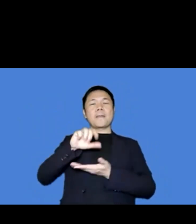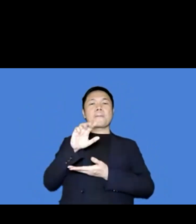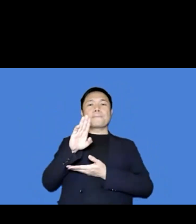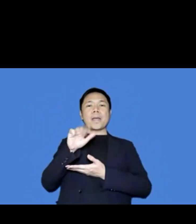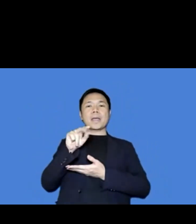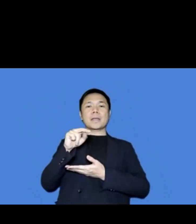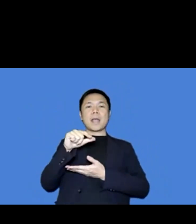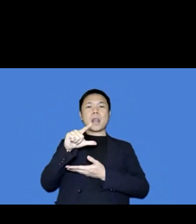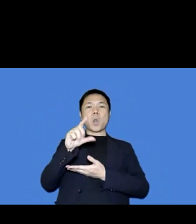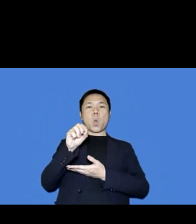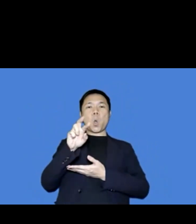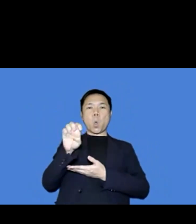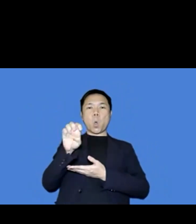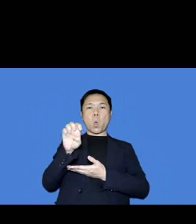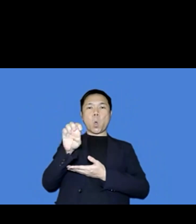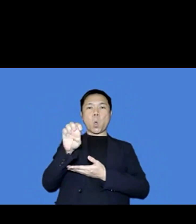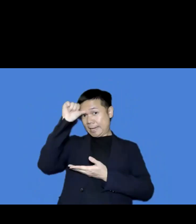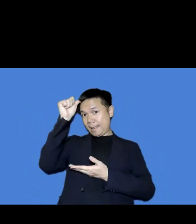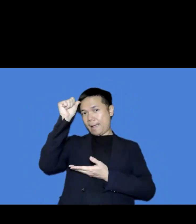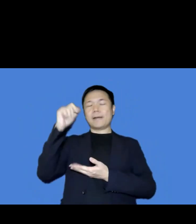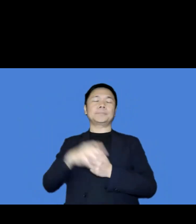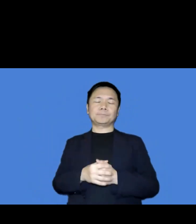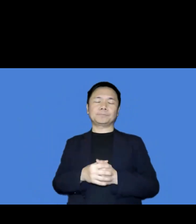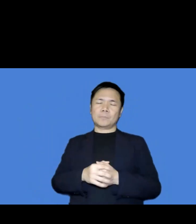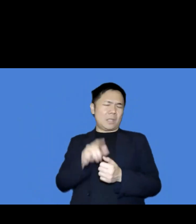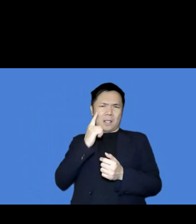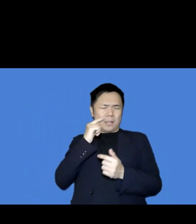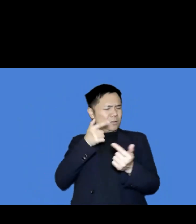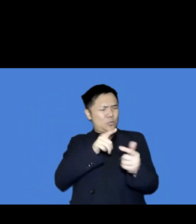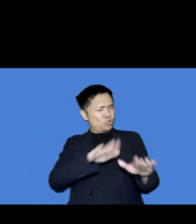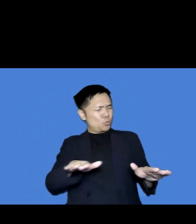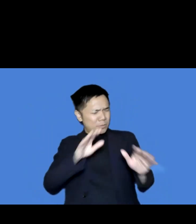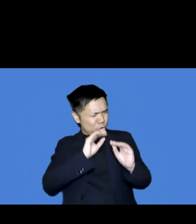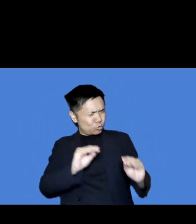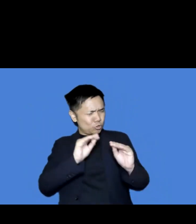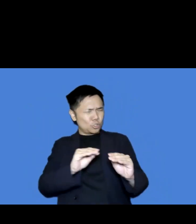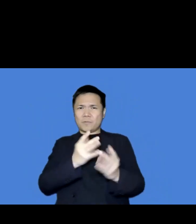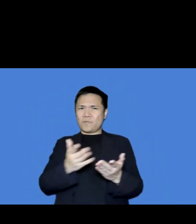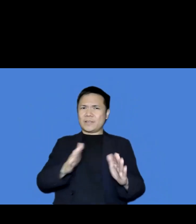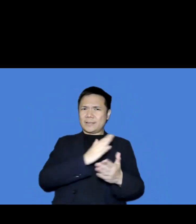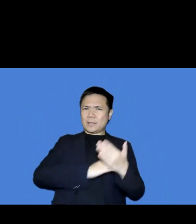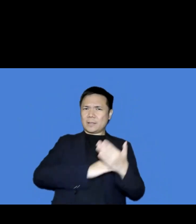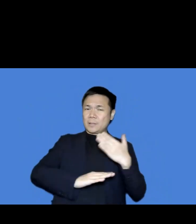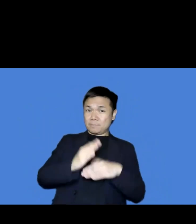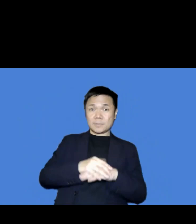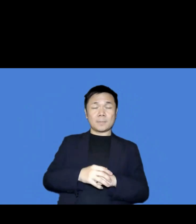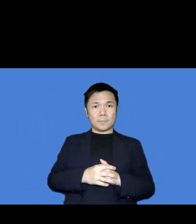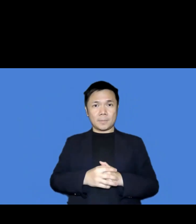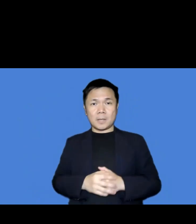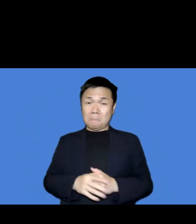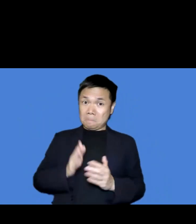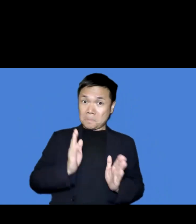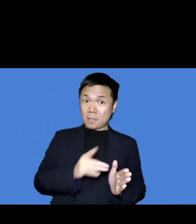one thing we see is I focus on the education of children with disabilities. Though we have a right to